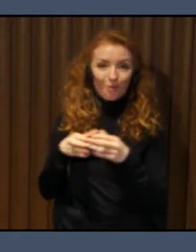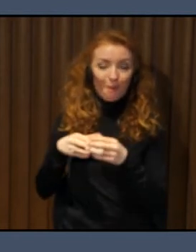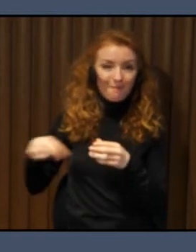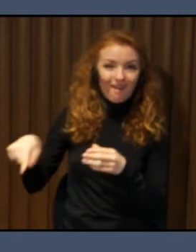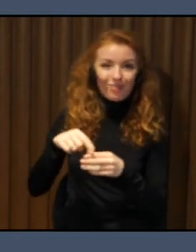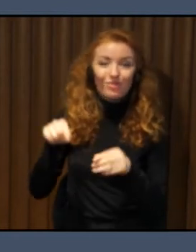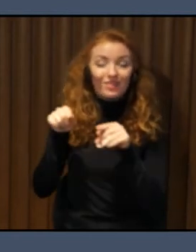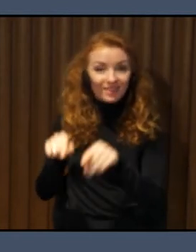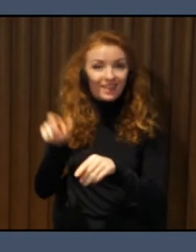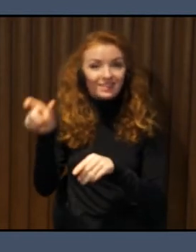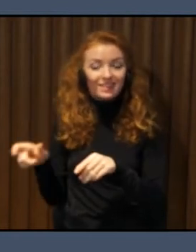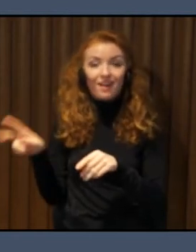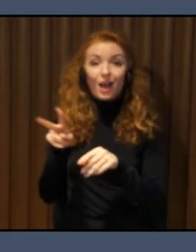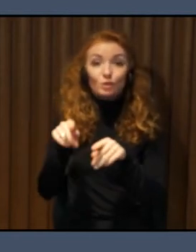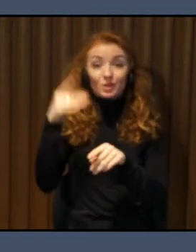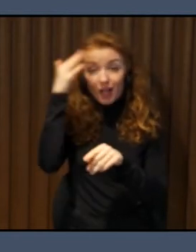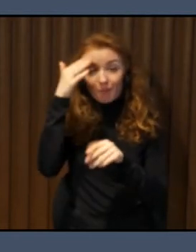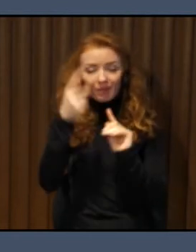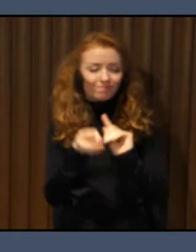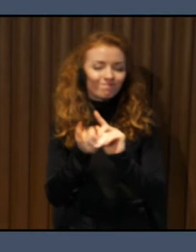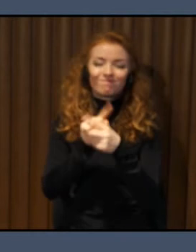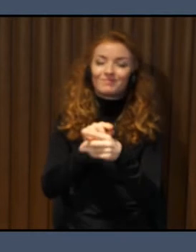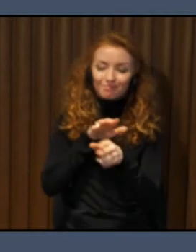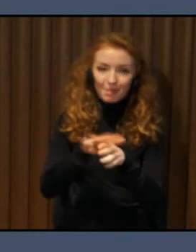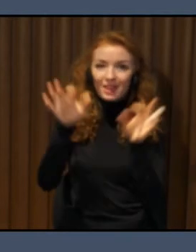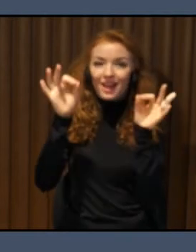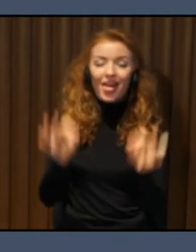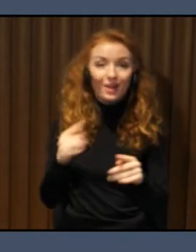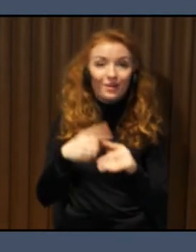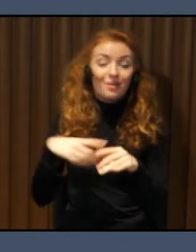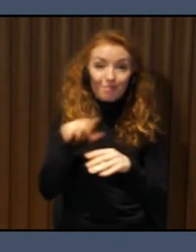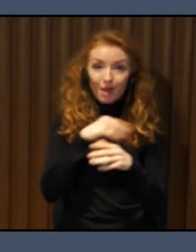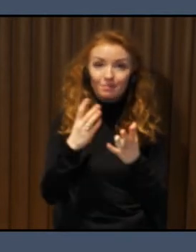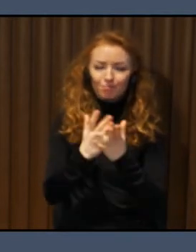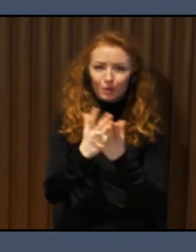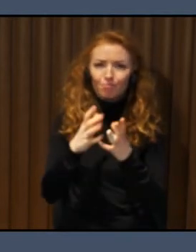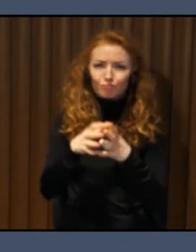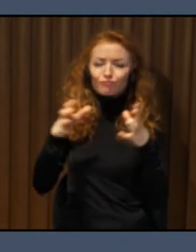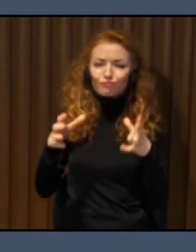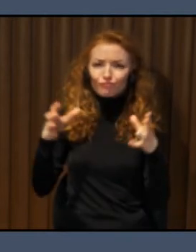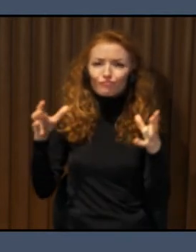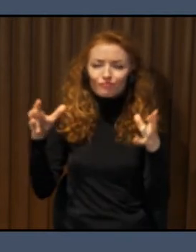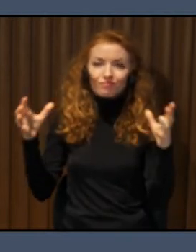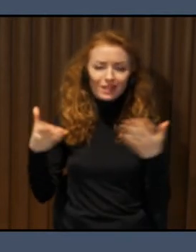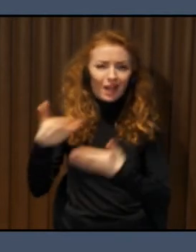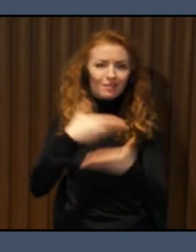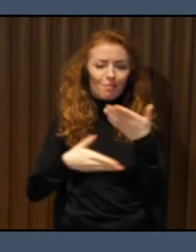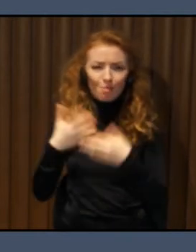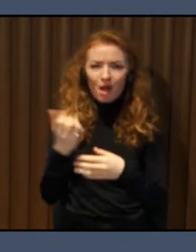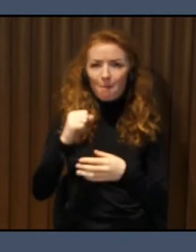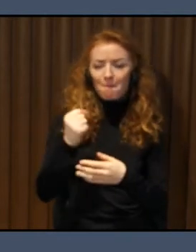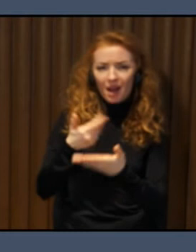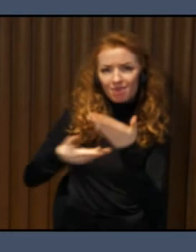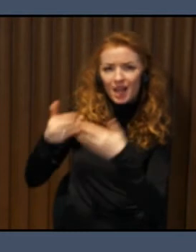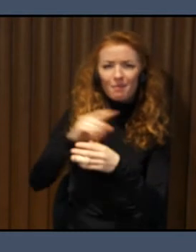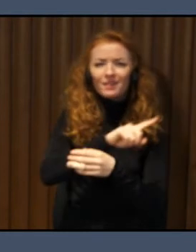We're expanding every day and working with partners all over the world. But these are the core people that